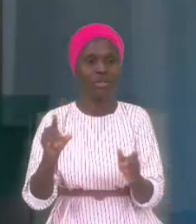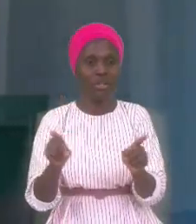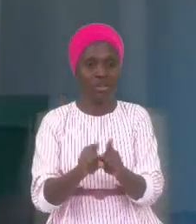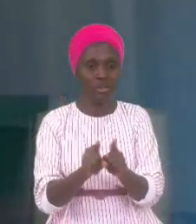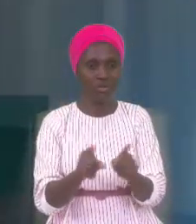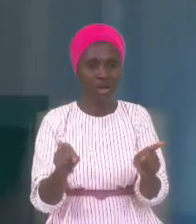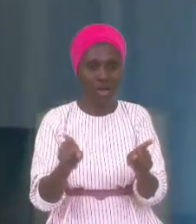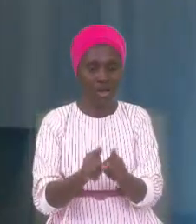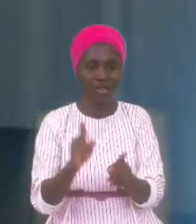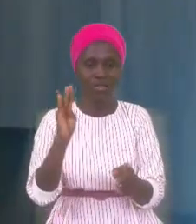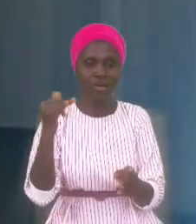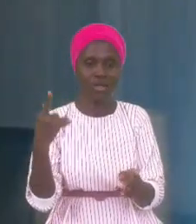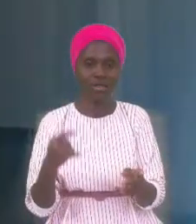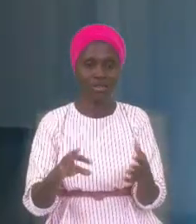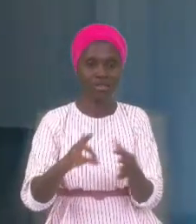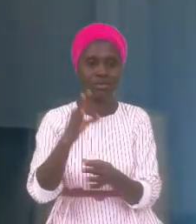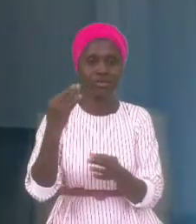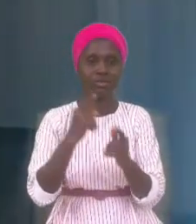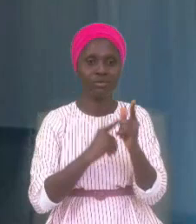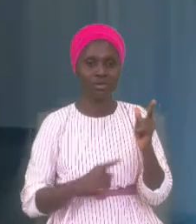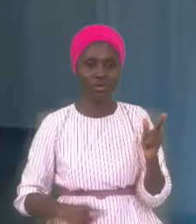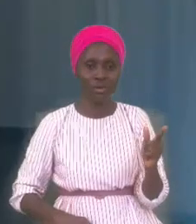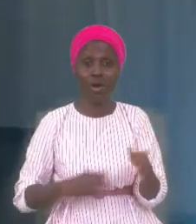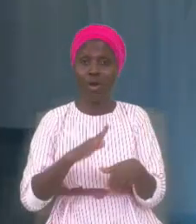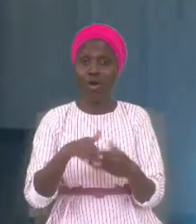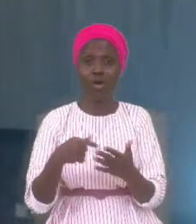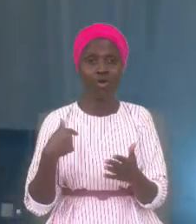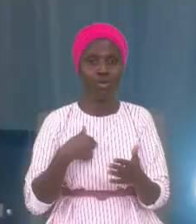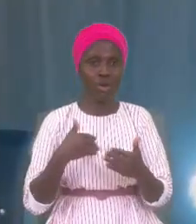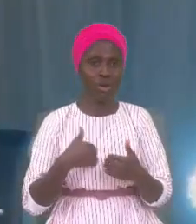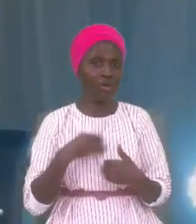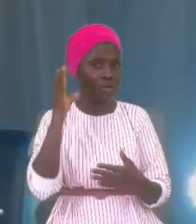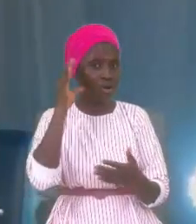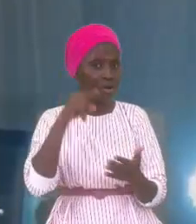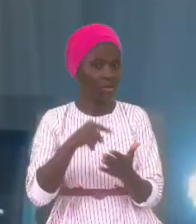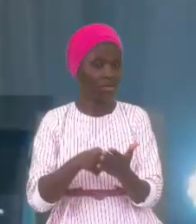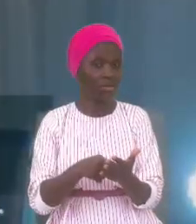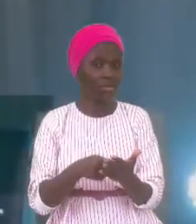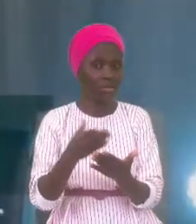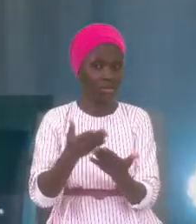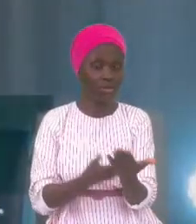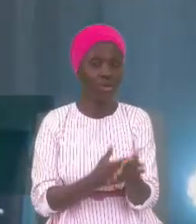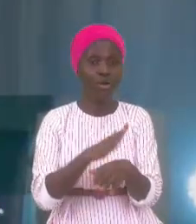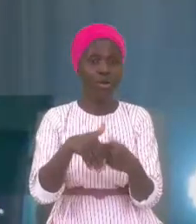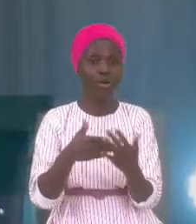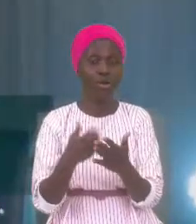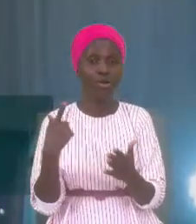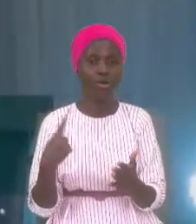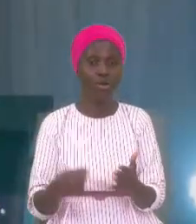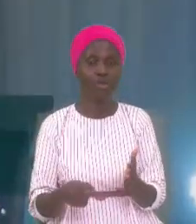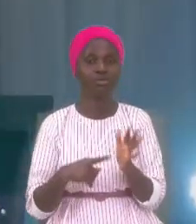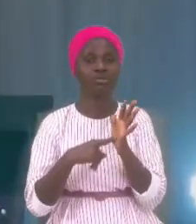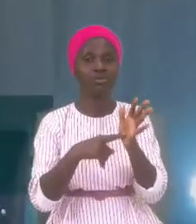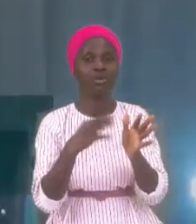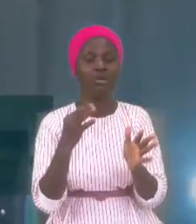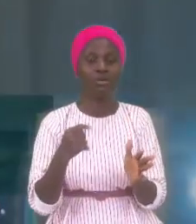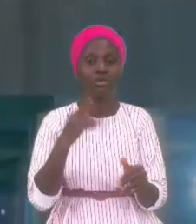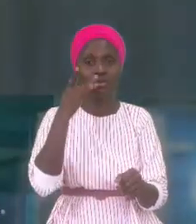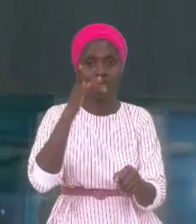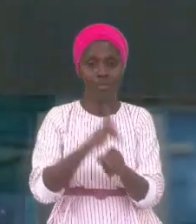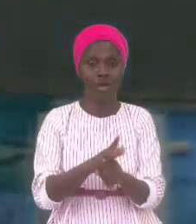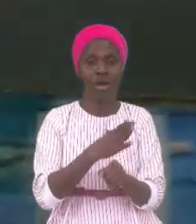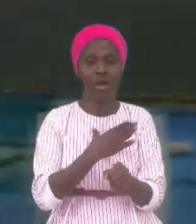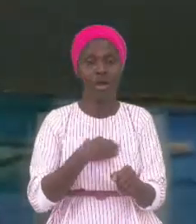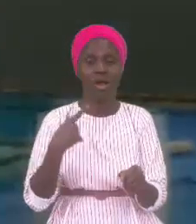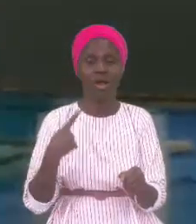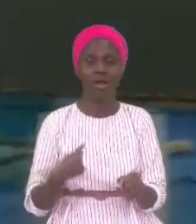the Lord. All we've heard this morning, all the declaration, all the promise, and all the availability of Christ to do it